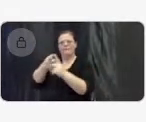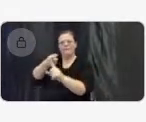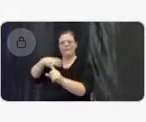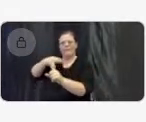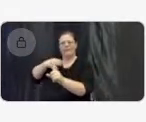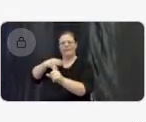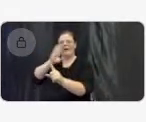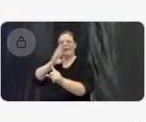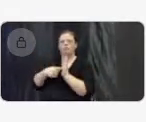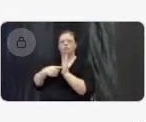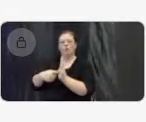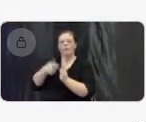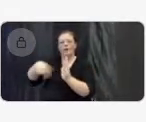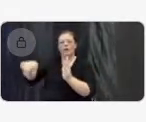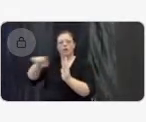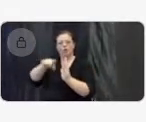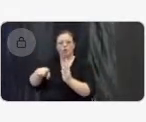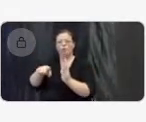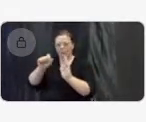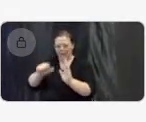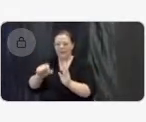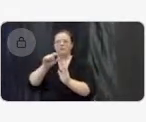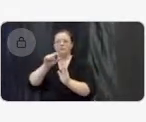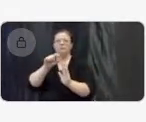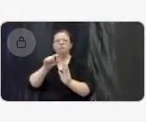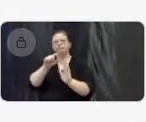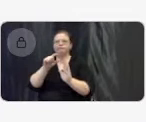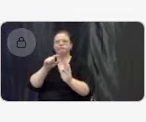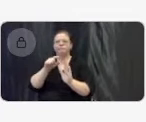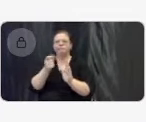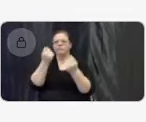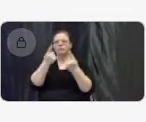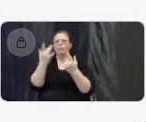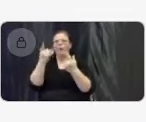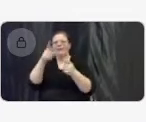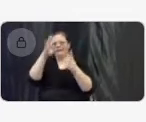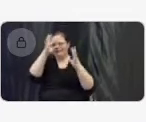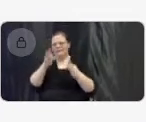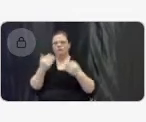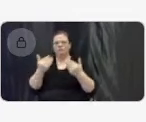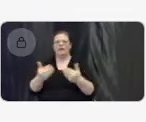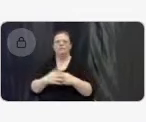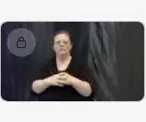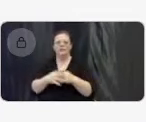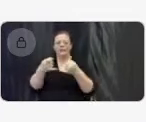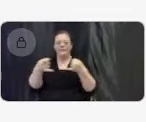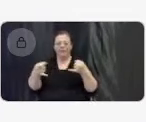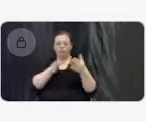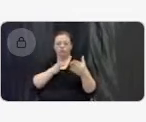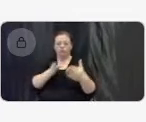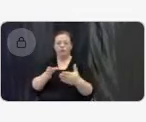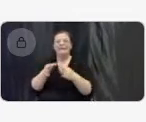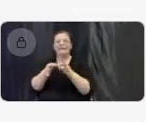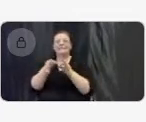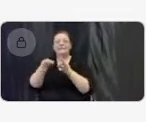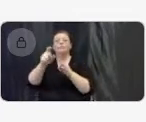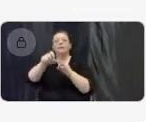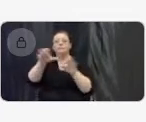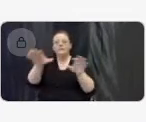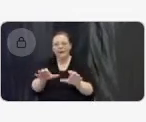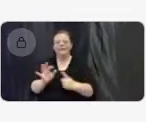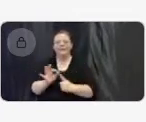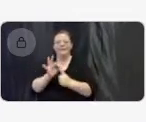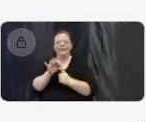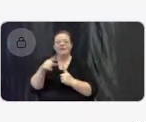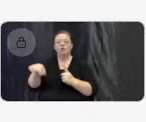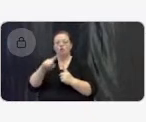that indicates that you can qualify making that decision. The boundary street, the extension has to be done unless